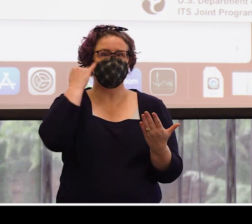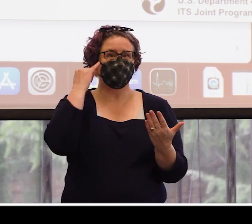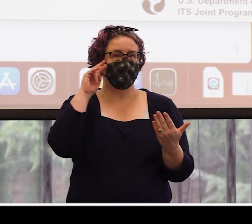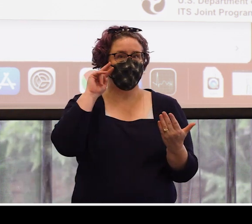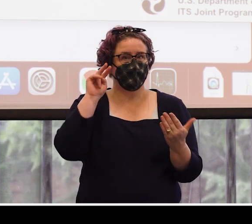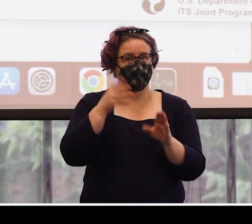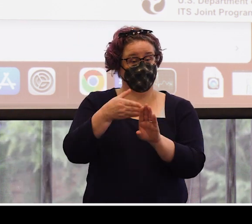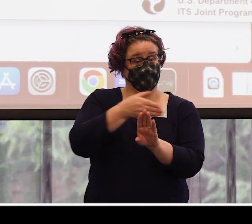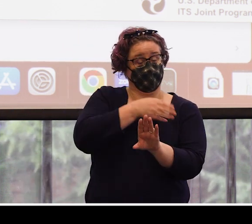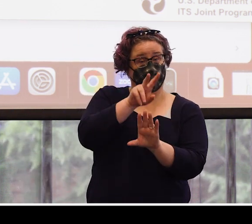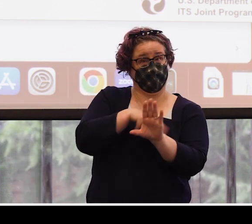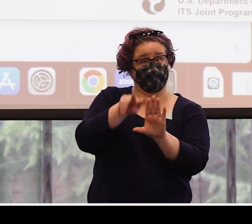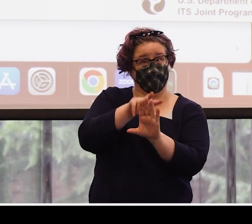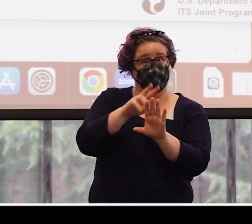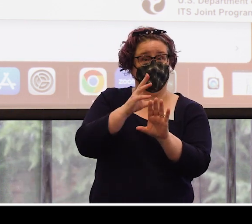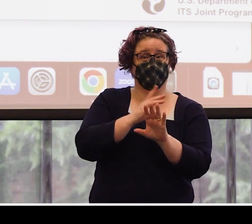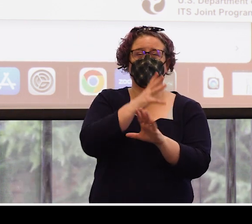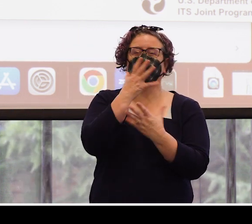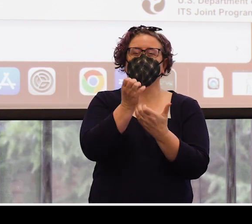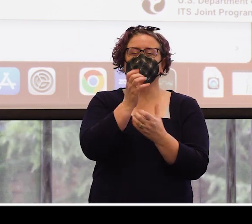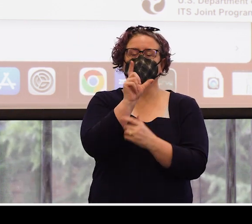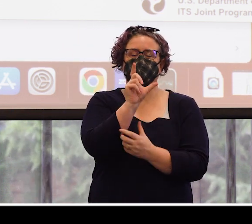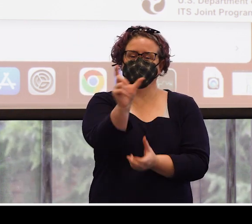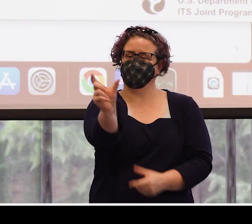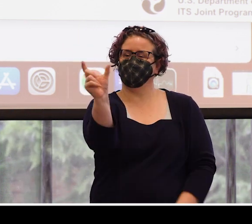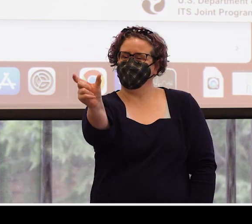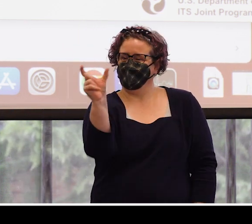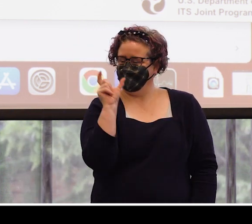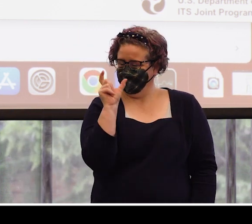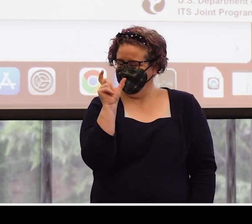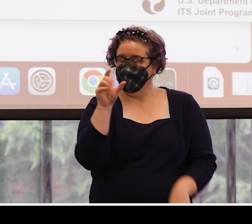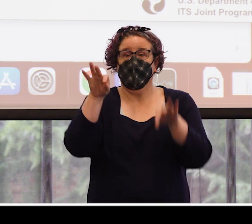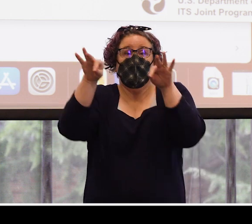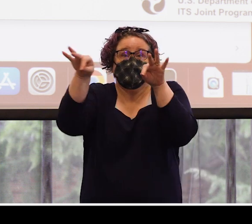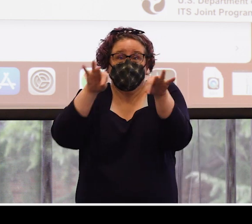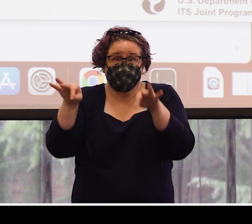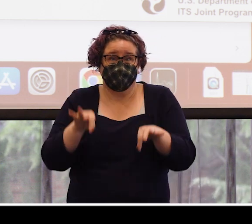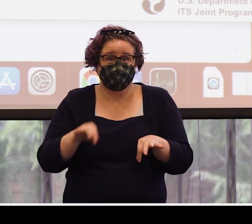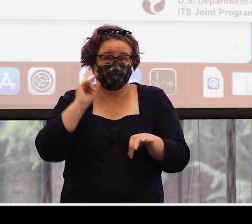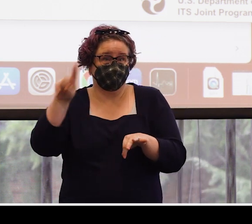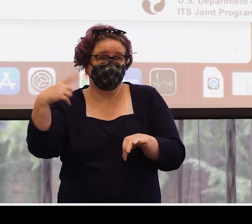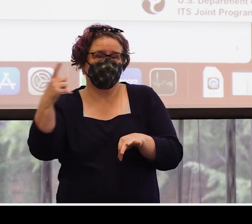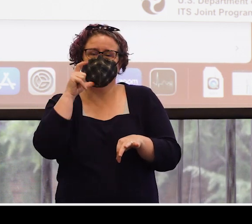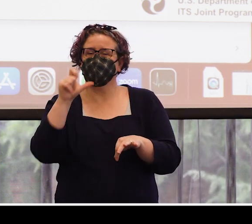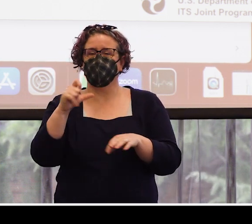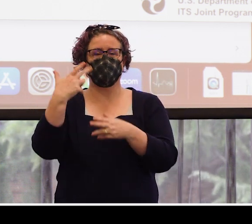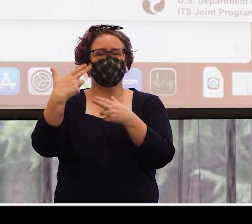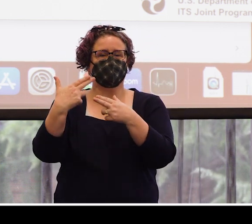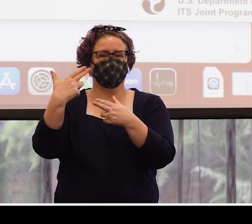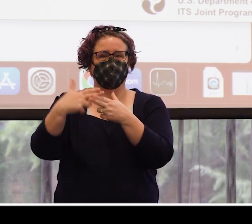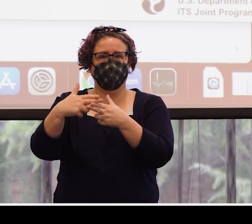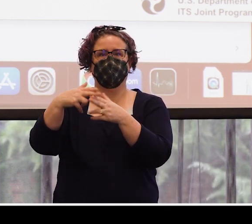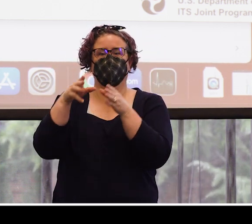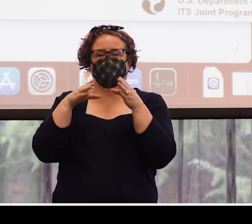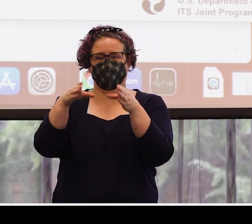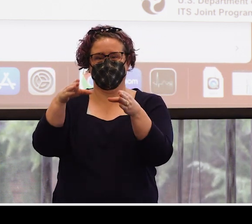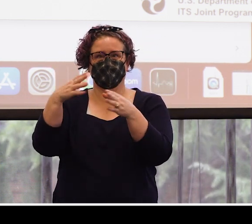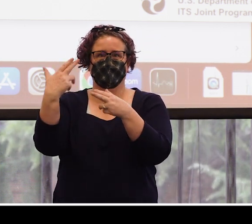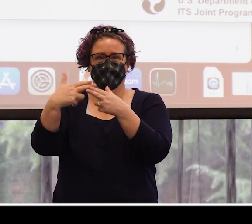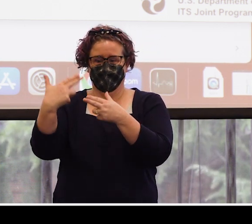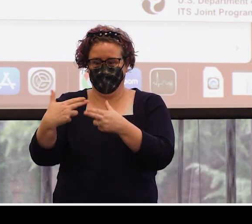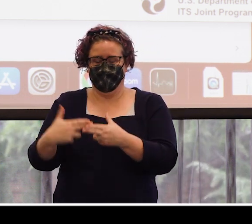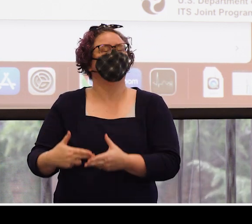route, I might just want to look at the directions, and I don't really need the street names at that point of time.